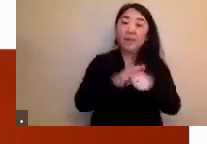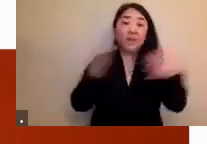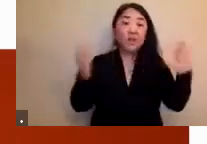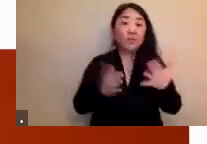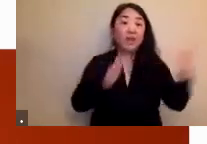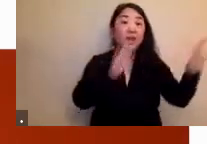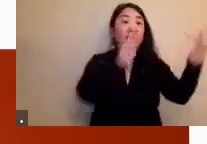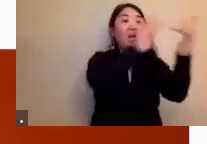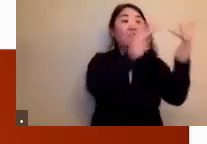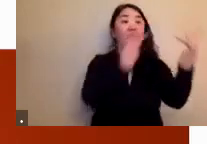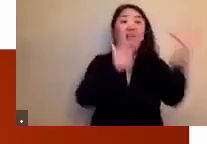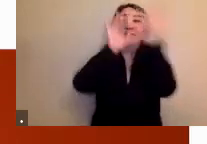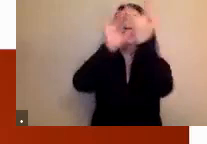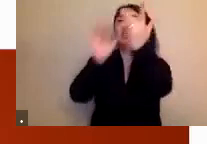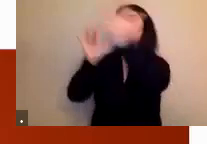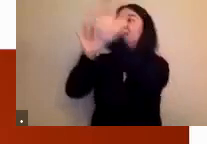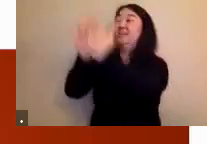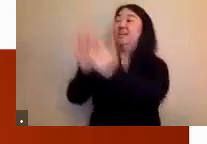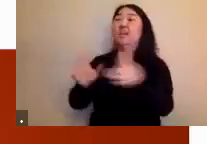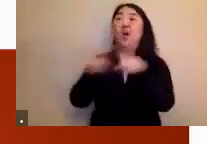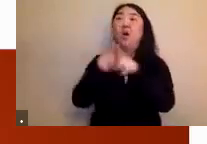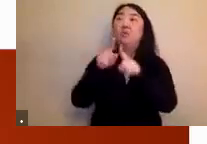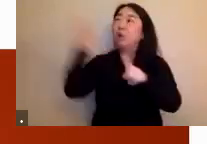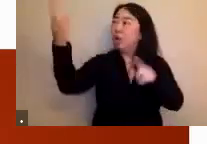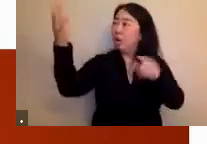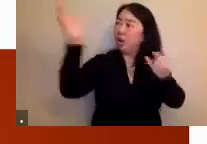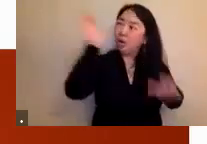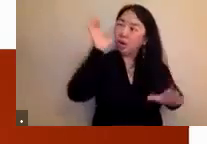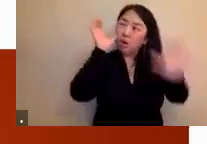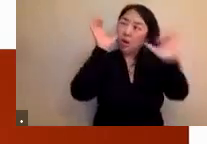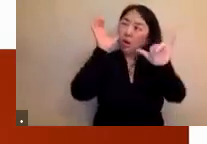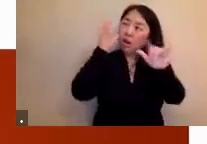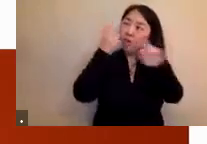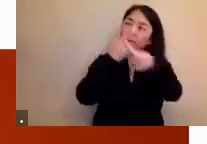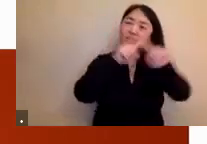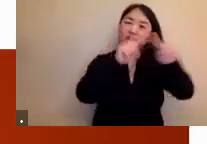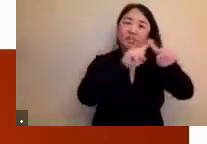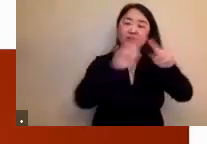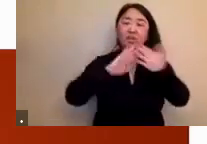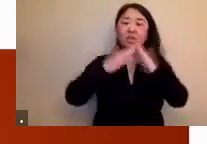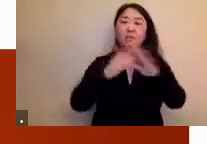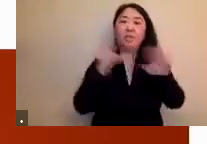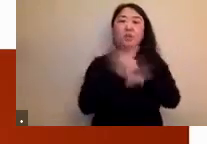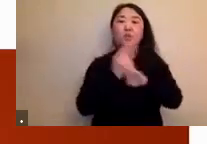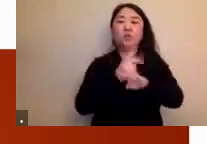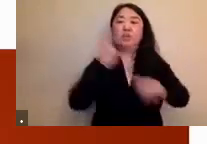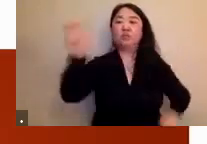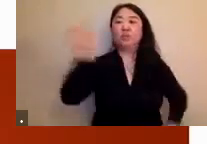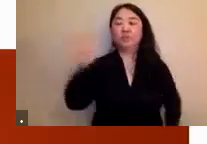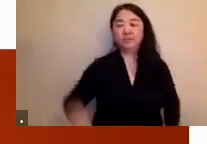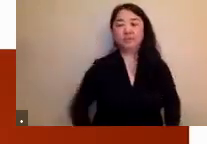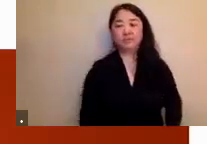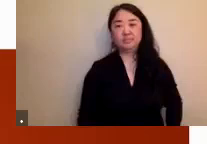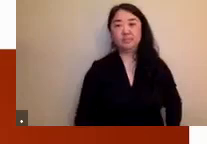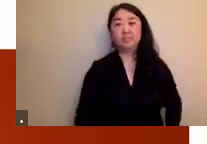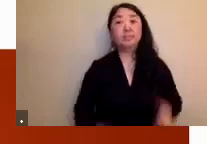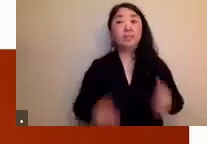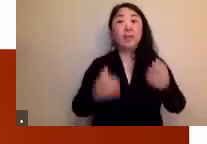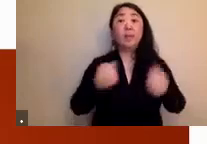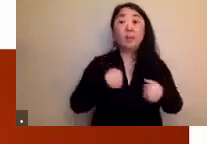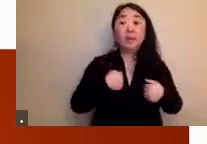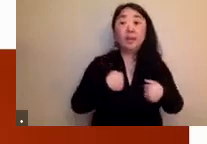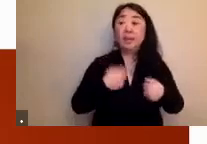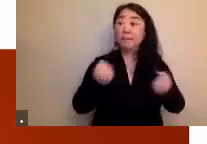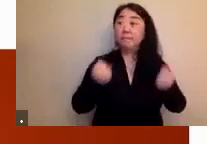and input from communities using transportation. We and many other organizations